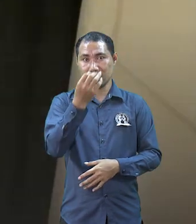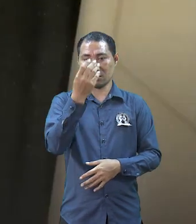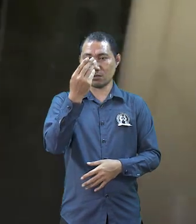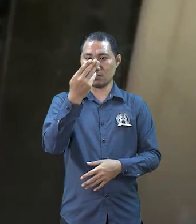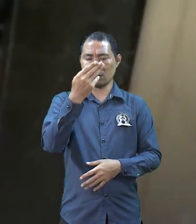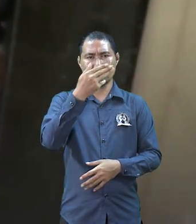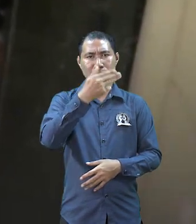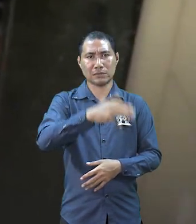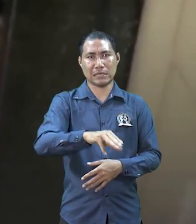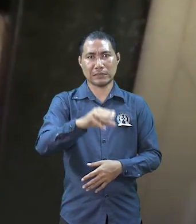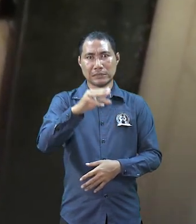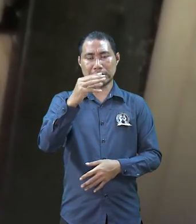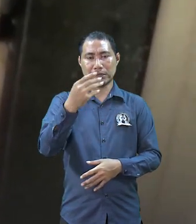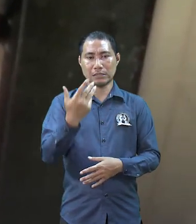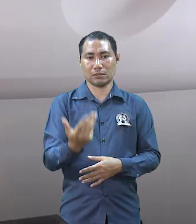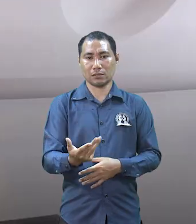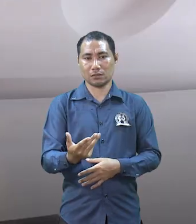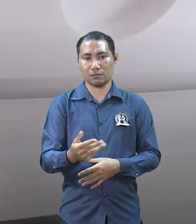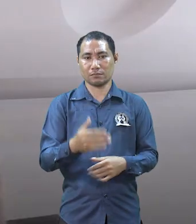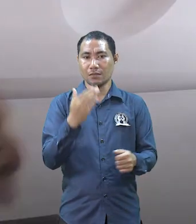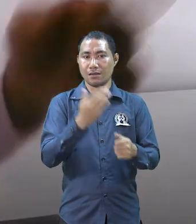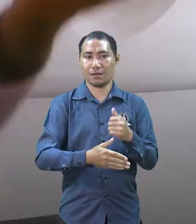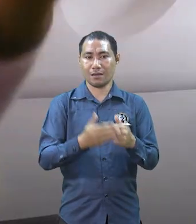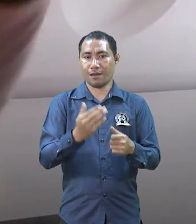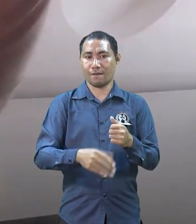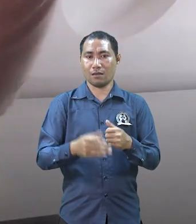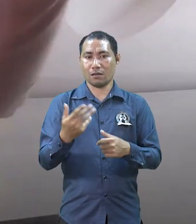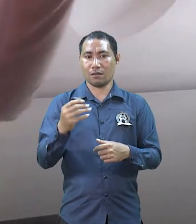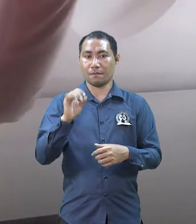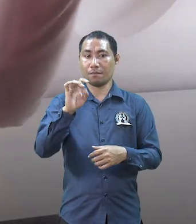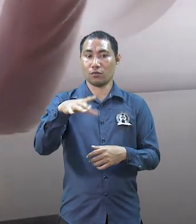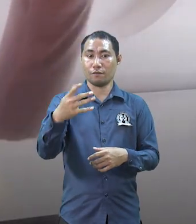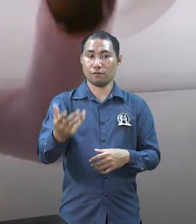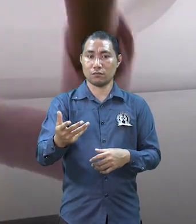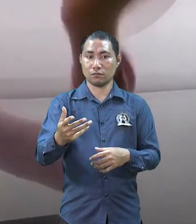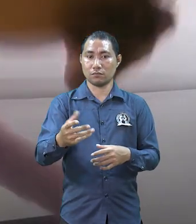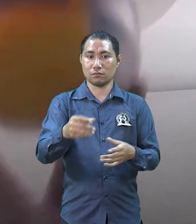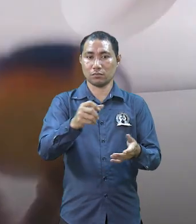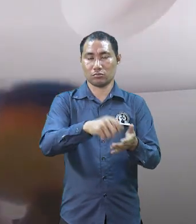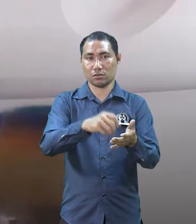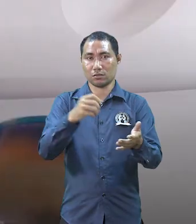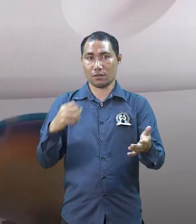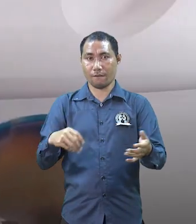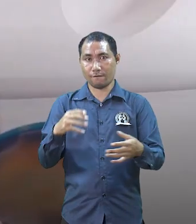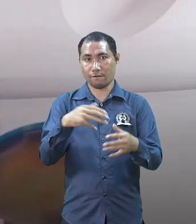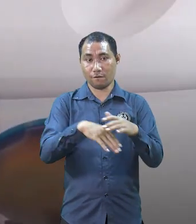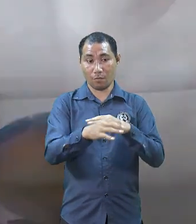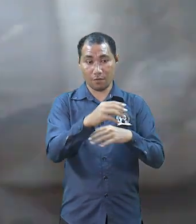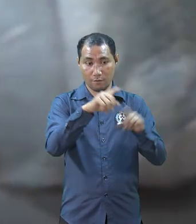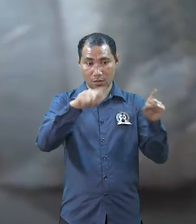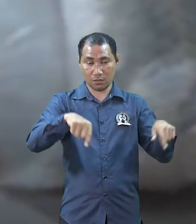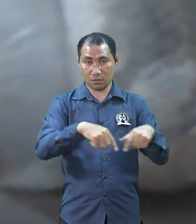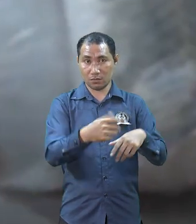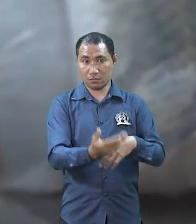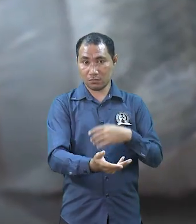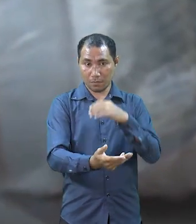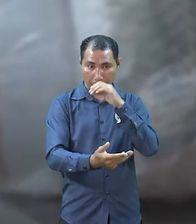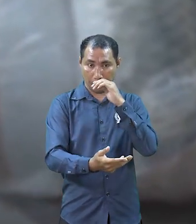or hotter outside. Never thaw food by simply taking it out of the fridge.